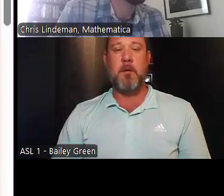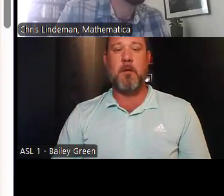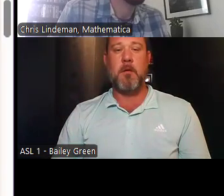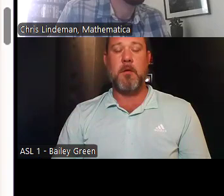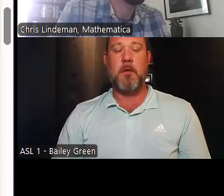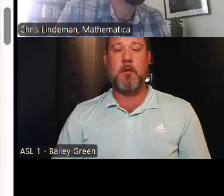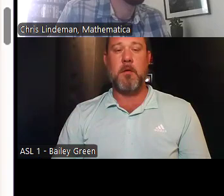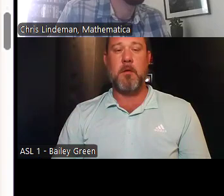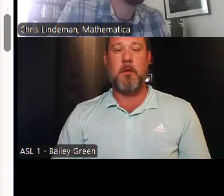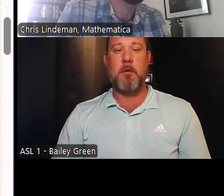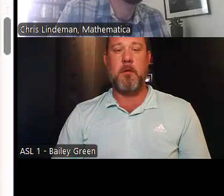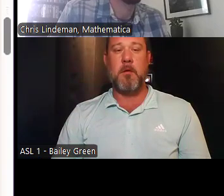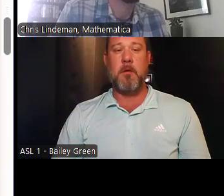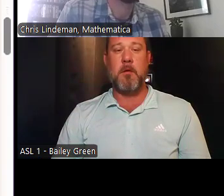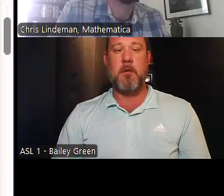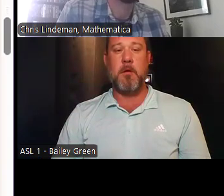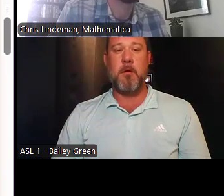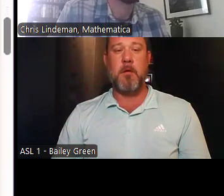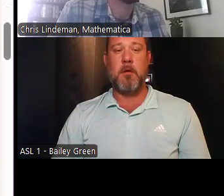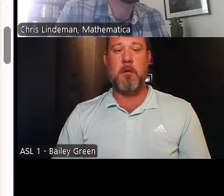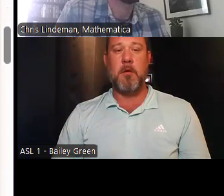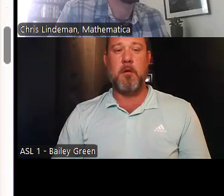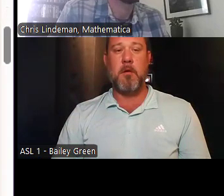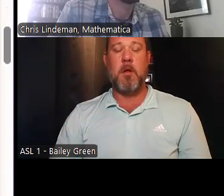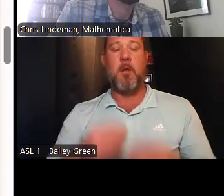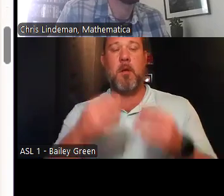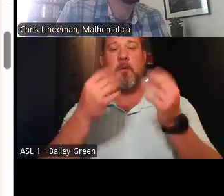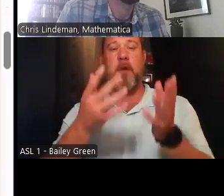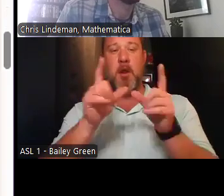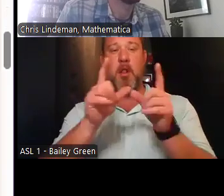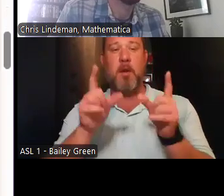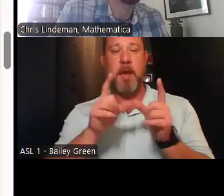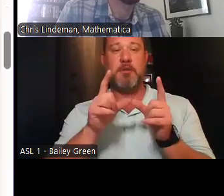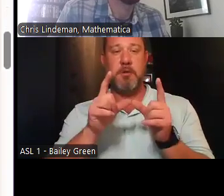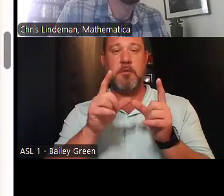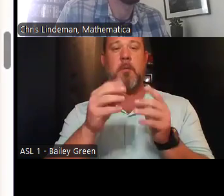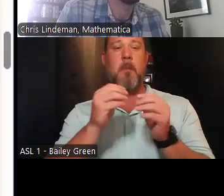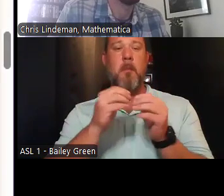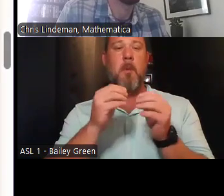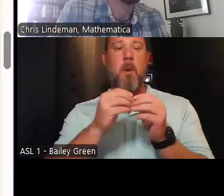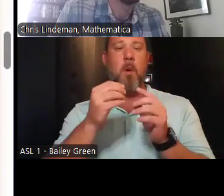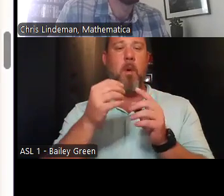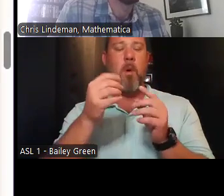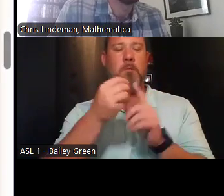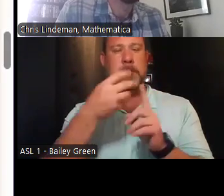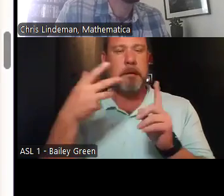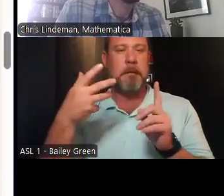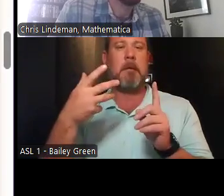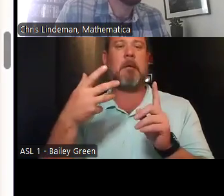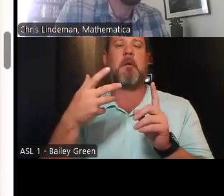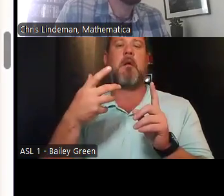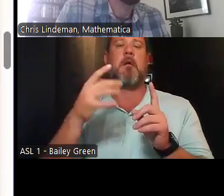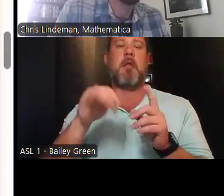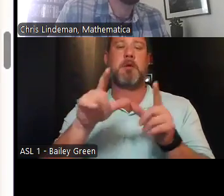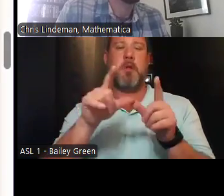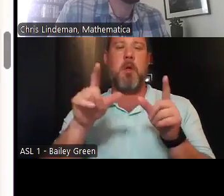Next, let's scroll down to the provider location section, which again provides a more detailed view of these